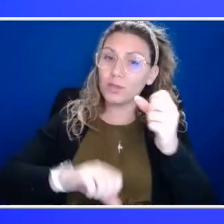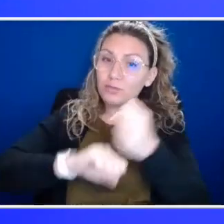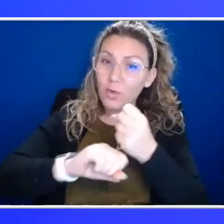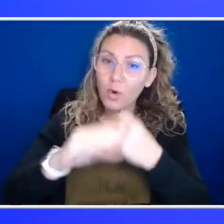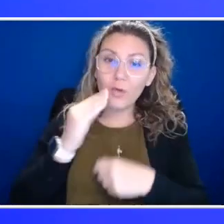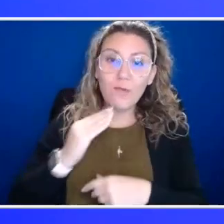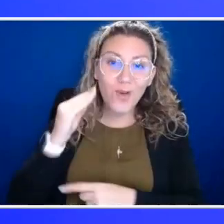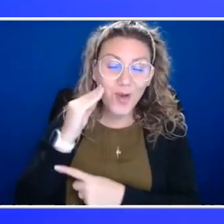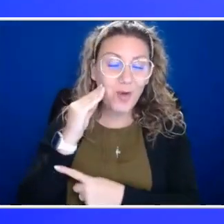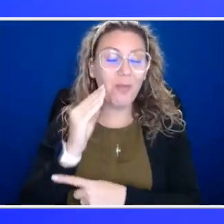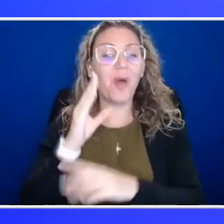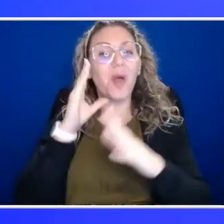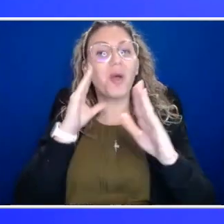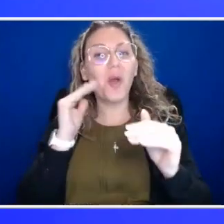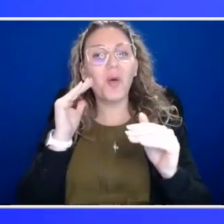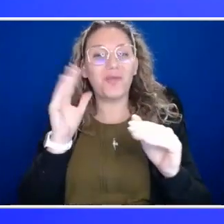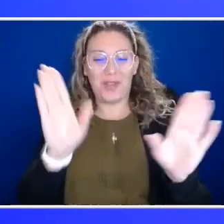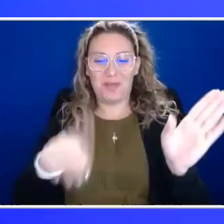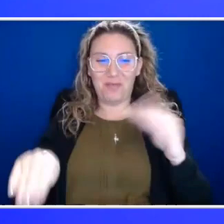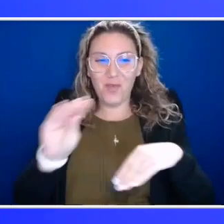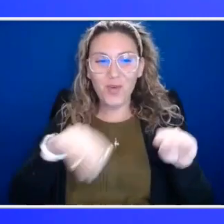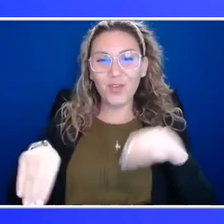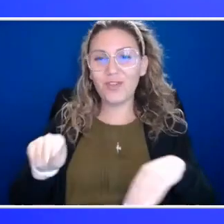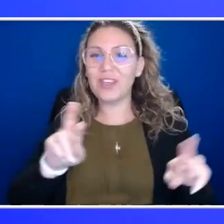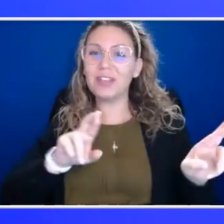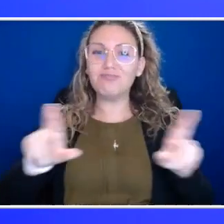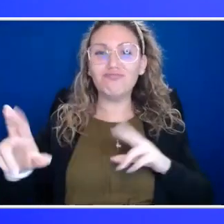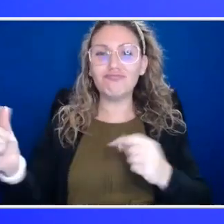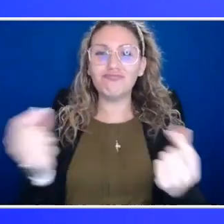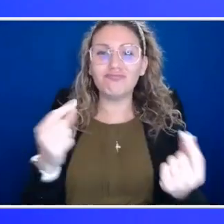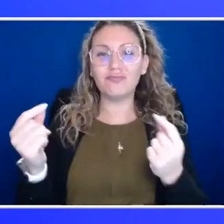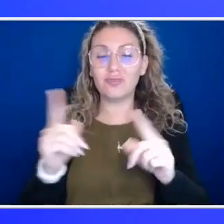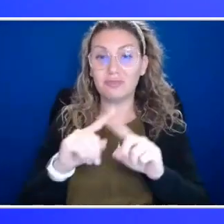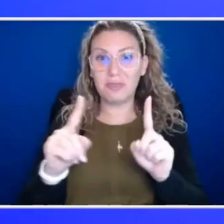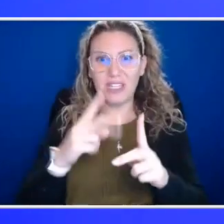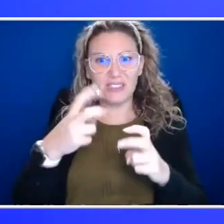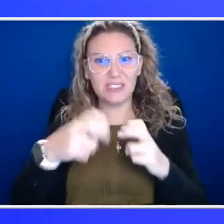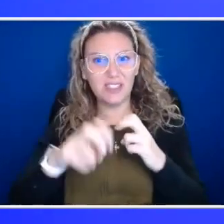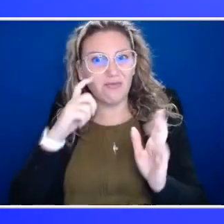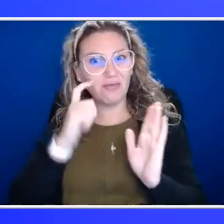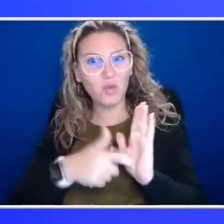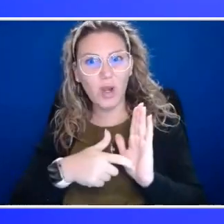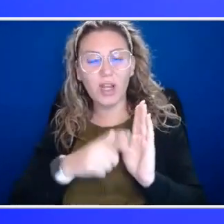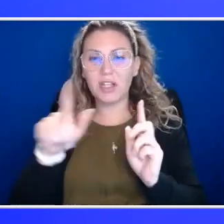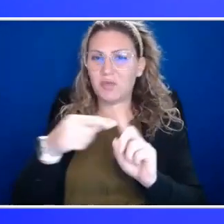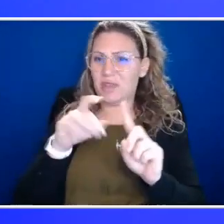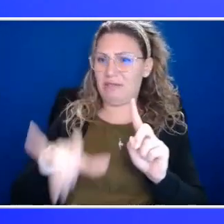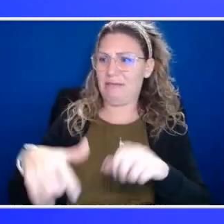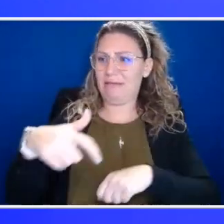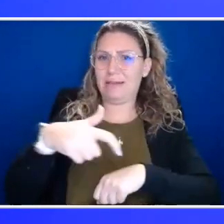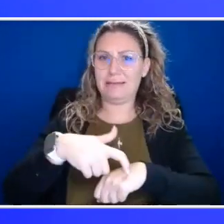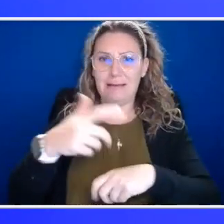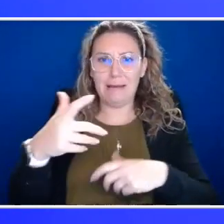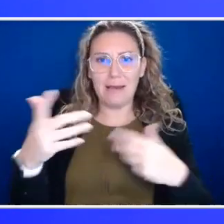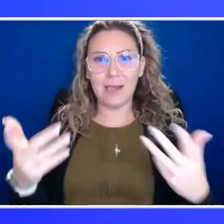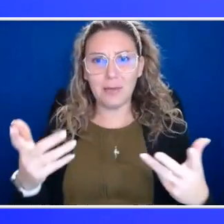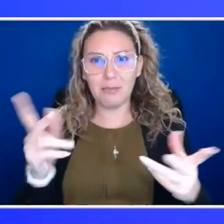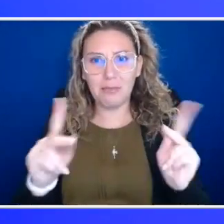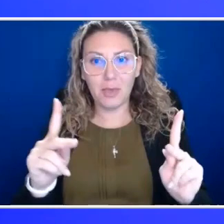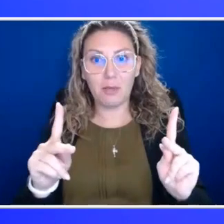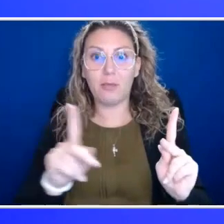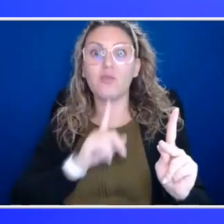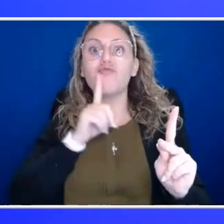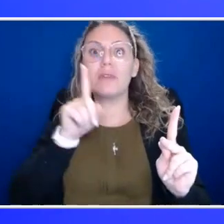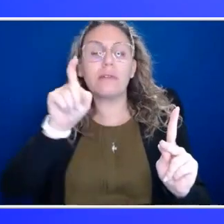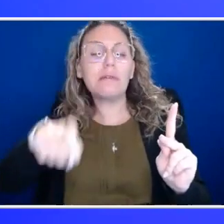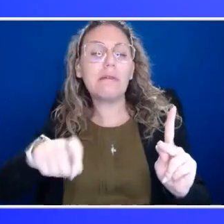moving and grooving as long as they can, but it's difficult to recognize when that time is that people really need to have extra support